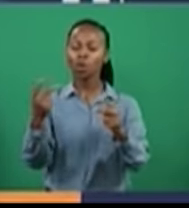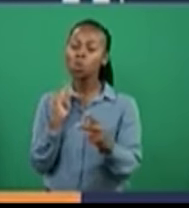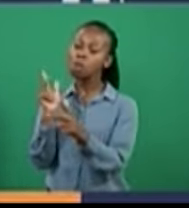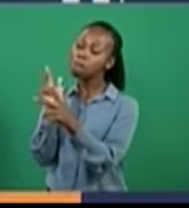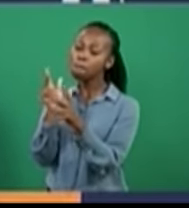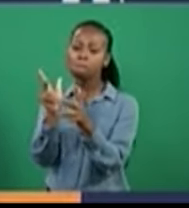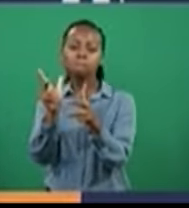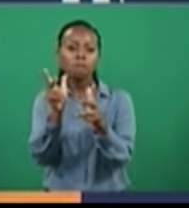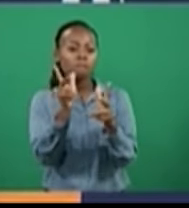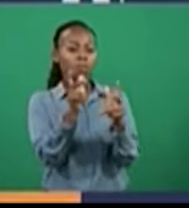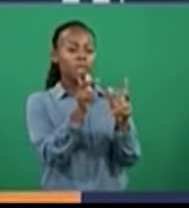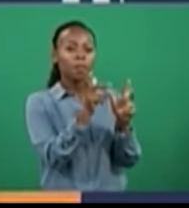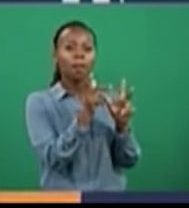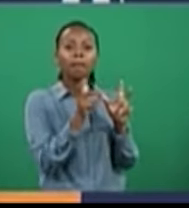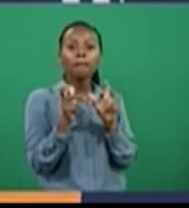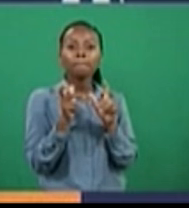we arrive at